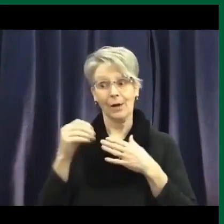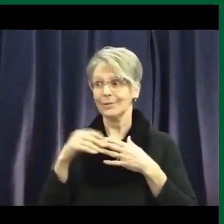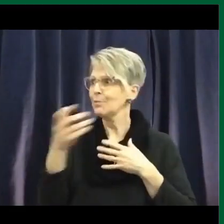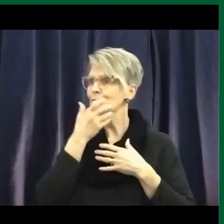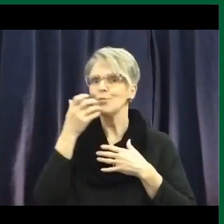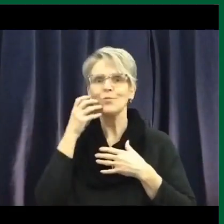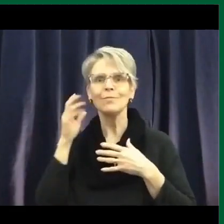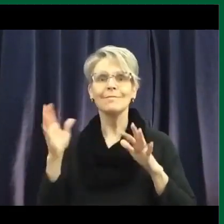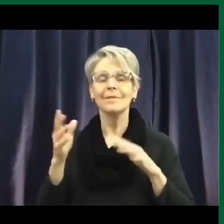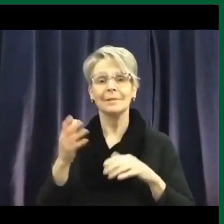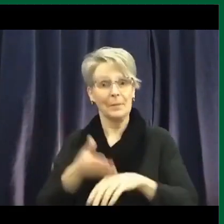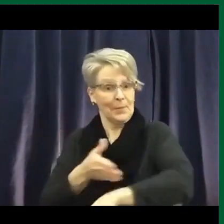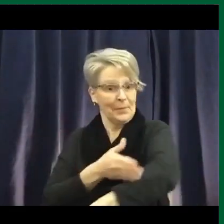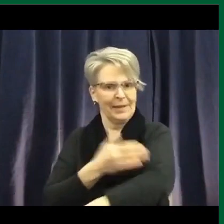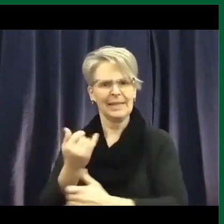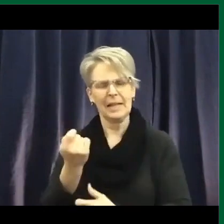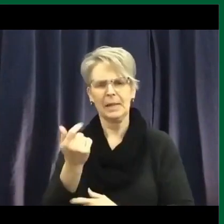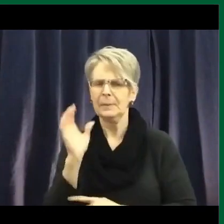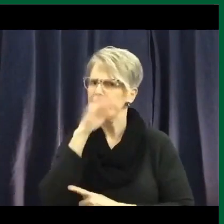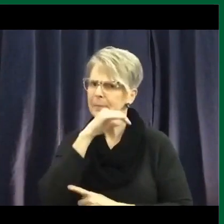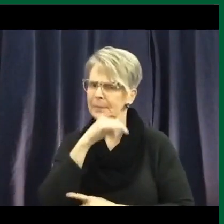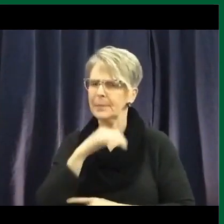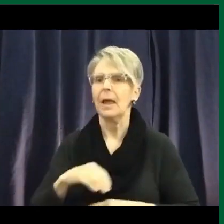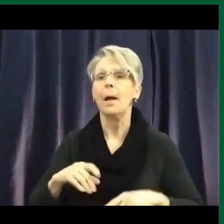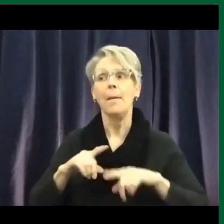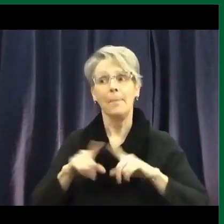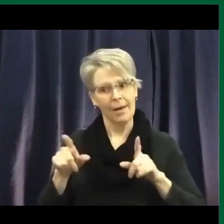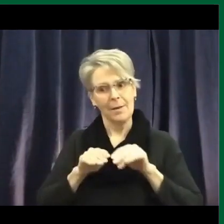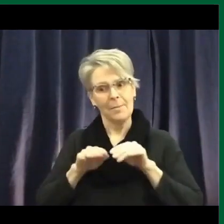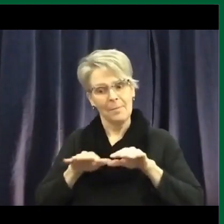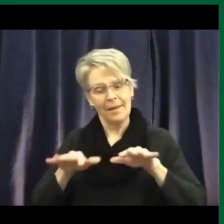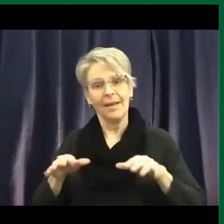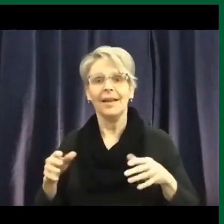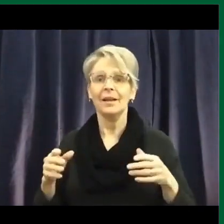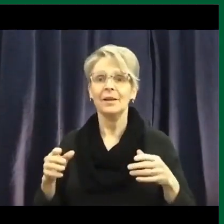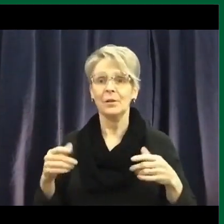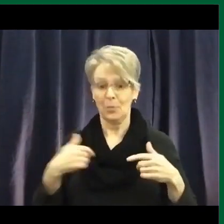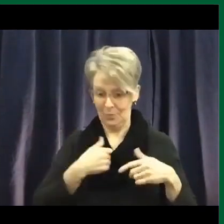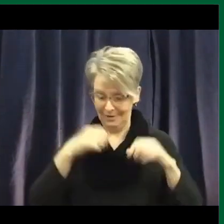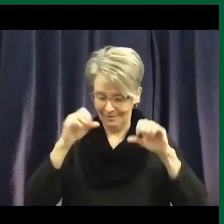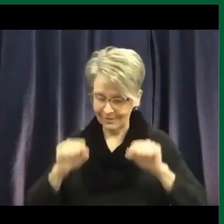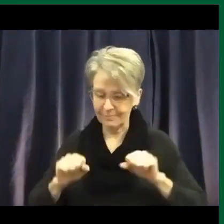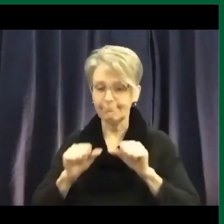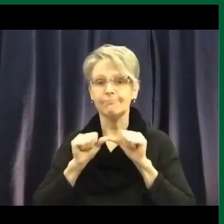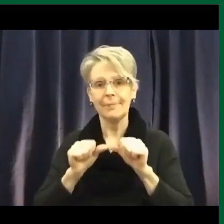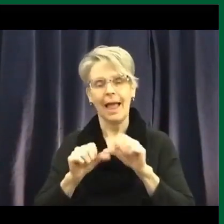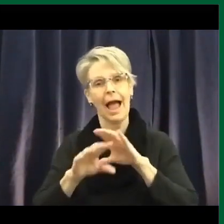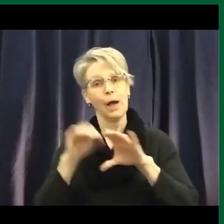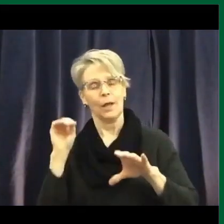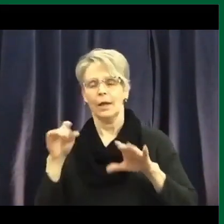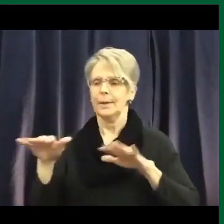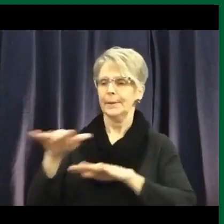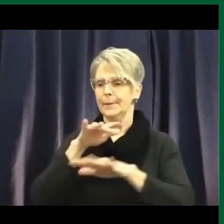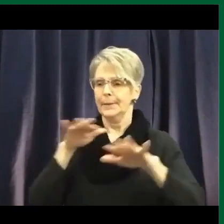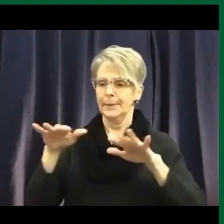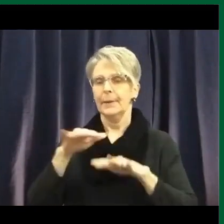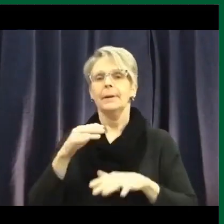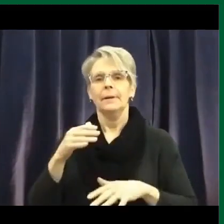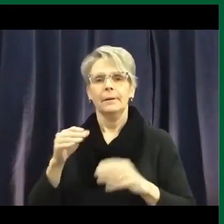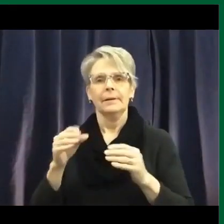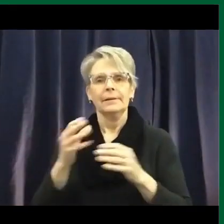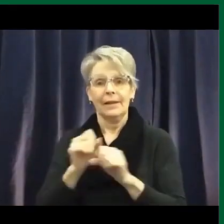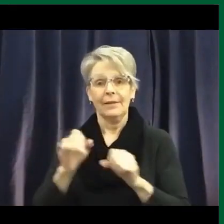bit unusual, but again it just supports that we can do so much and continue to do so much outdoors. And even with this